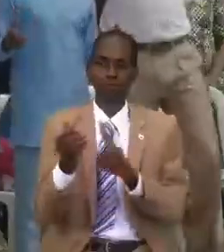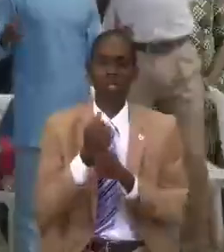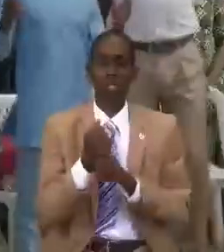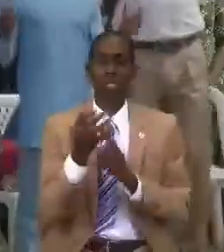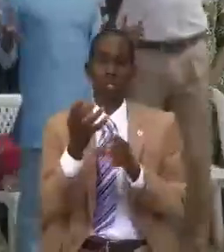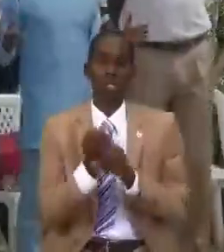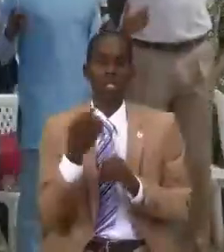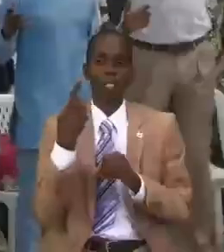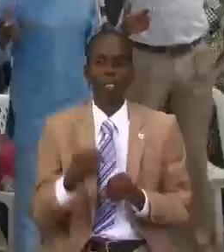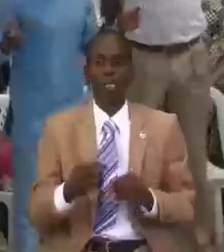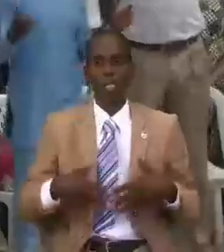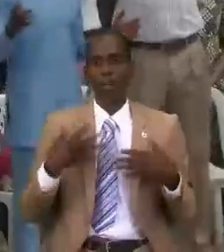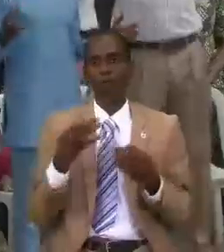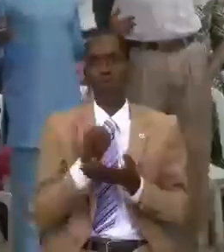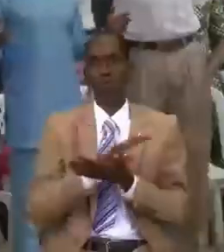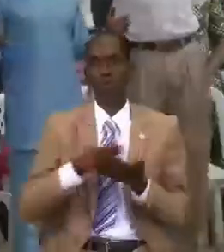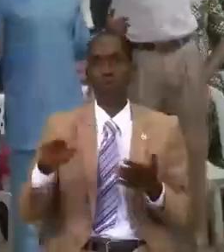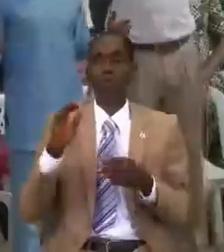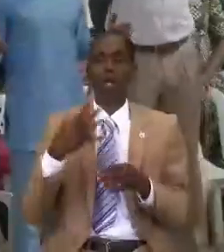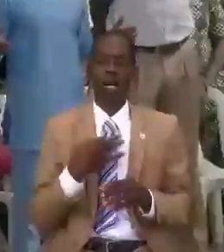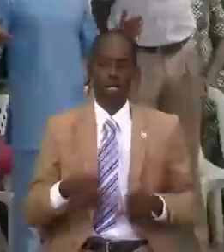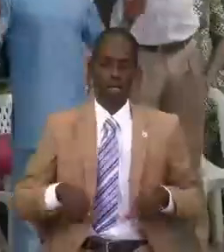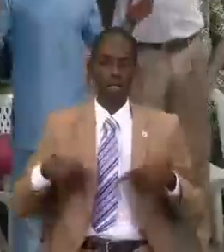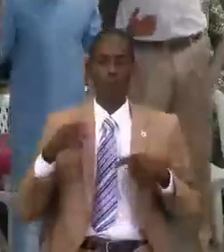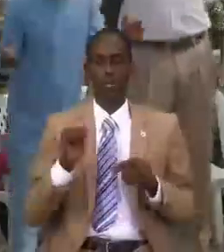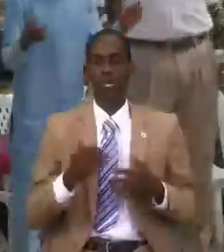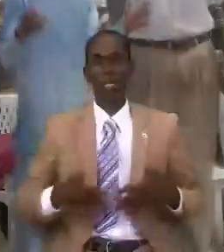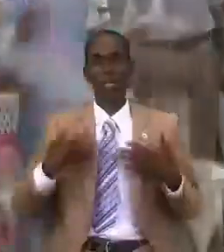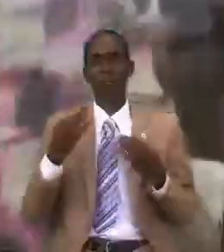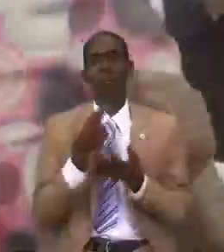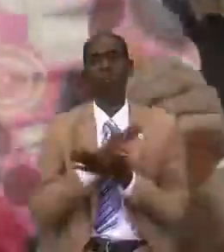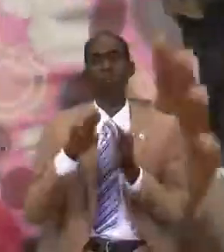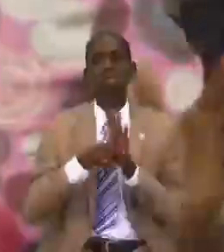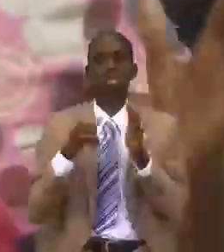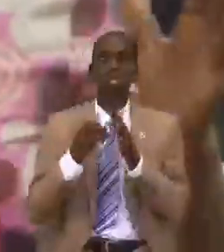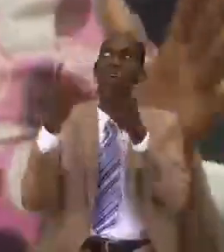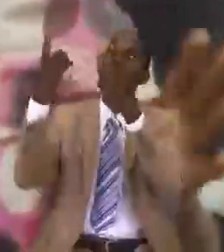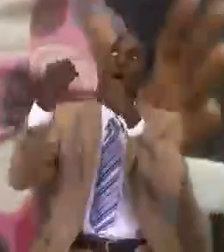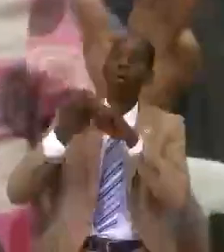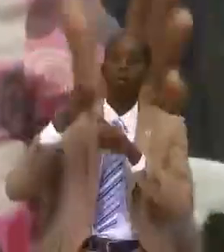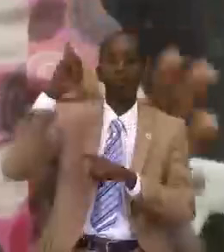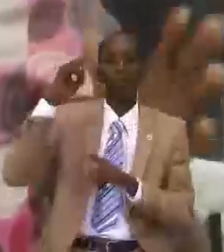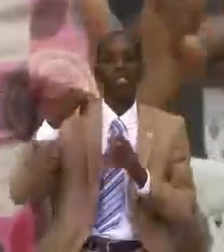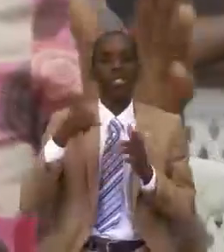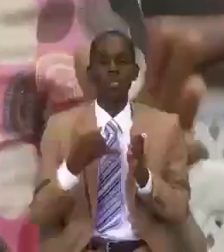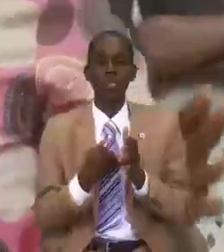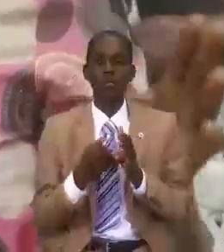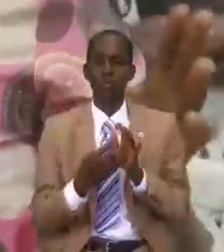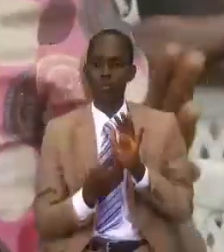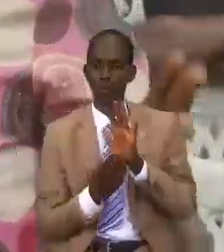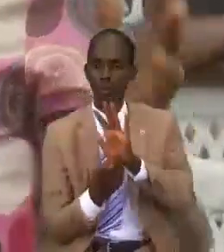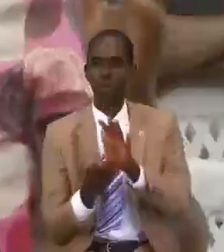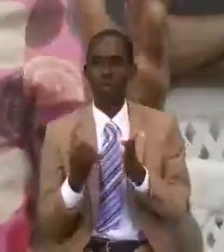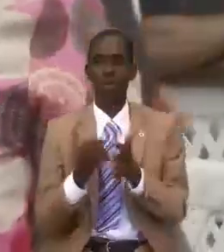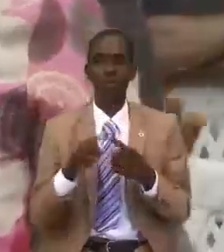holiness. It comes from him. He demonstrates it to us. He declares it to us. And he